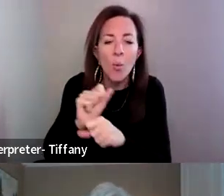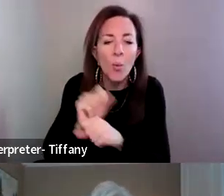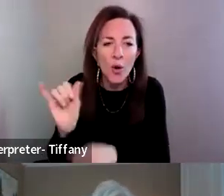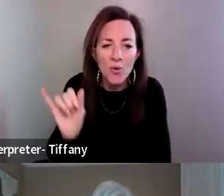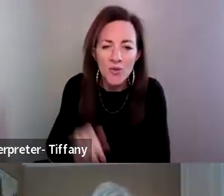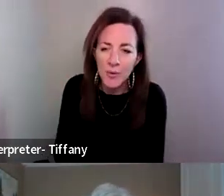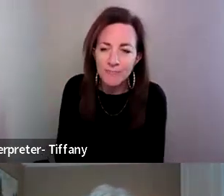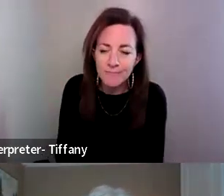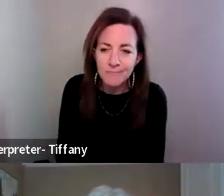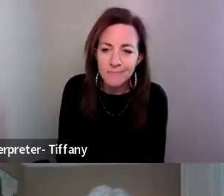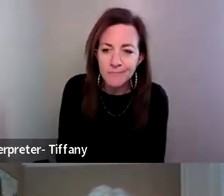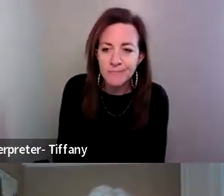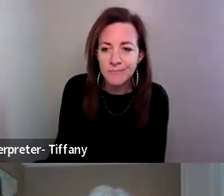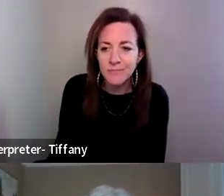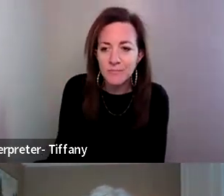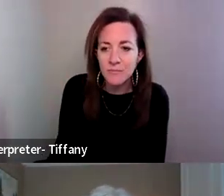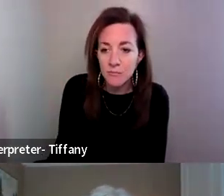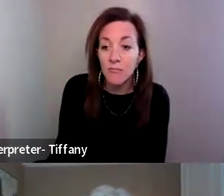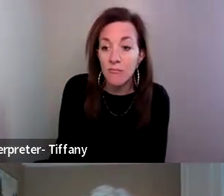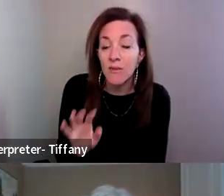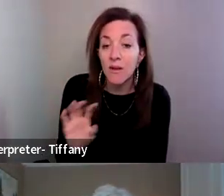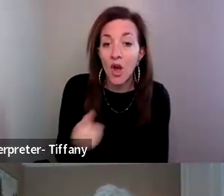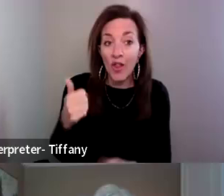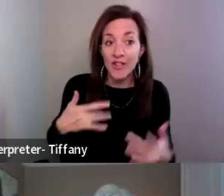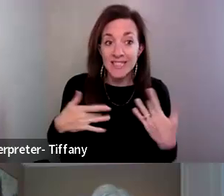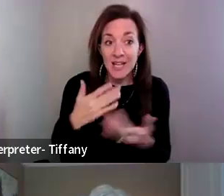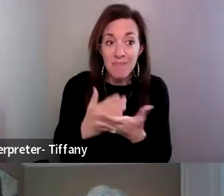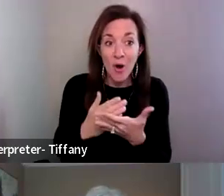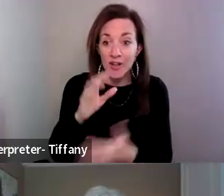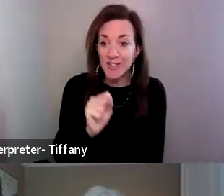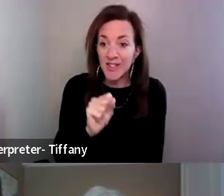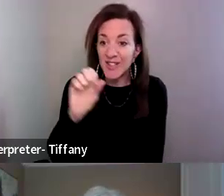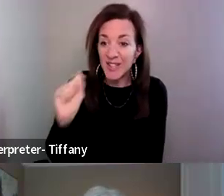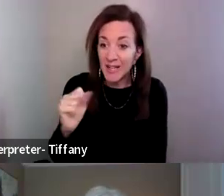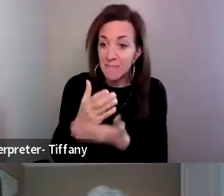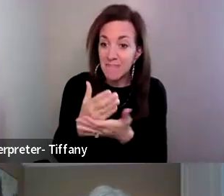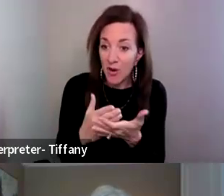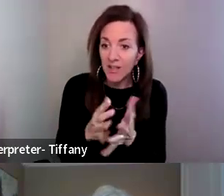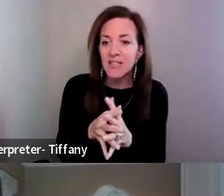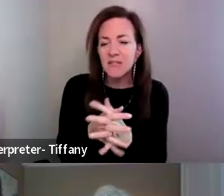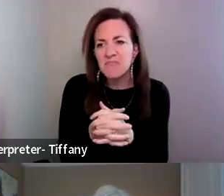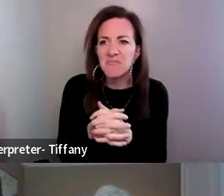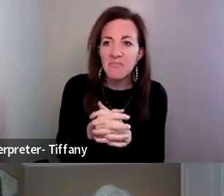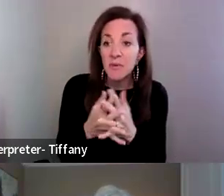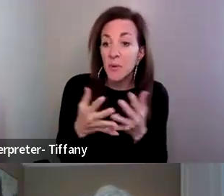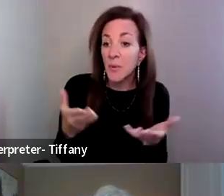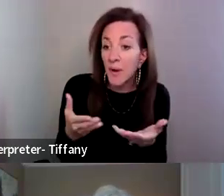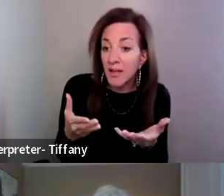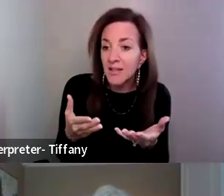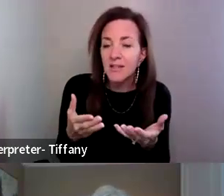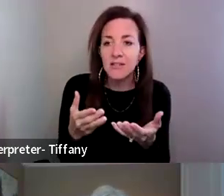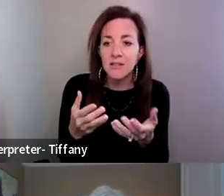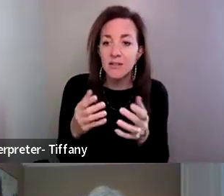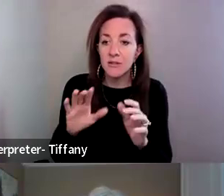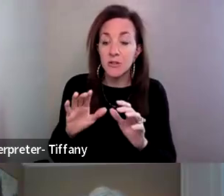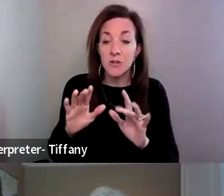well. The other really exciting piece of the Social Security part is that after